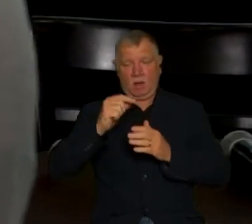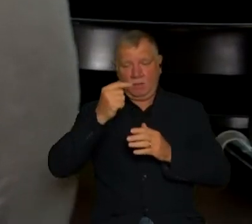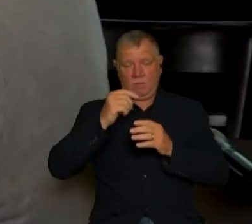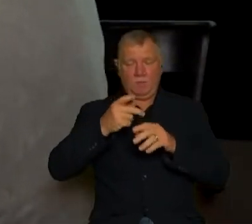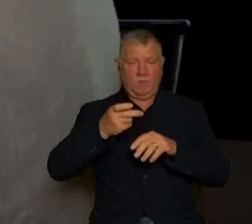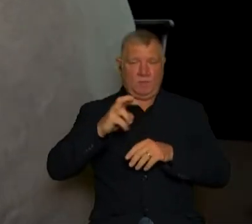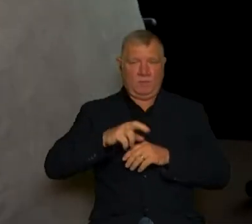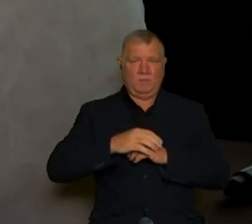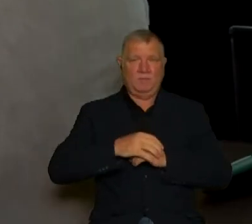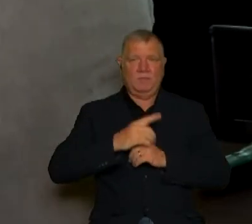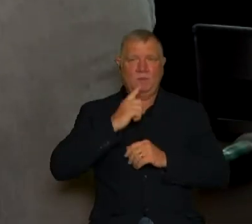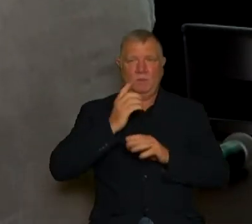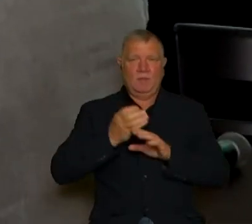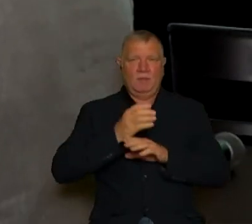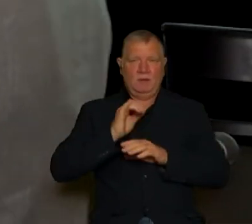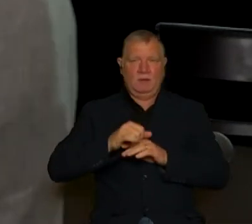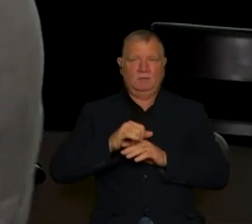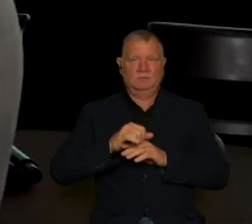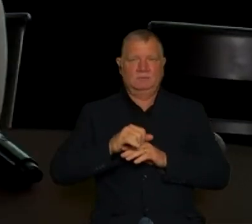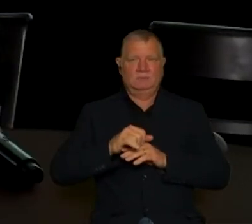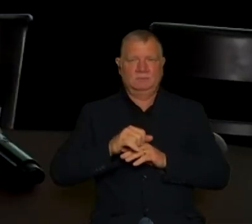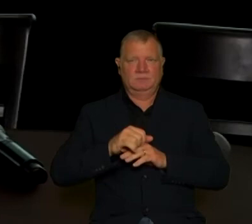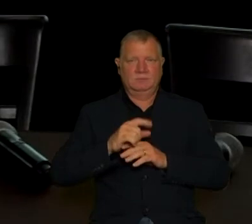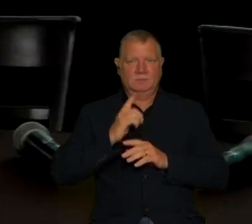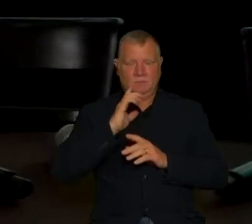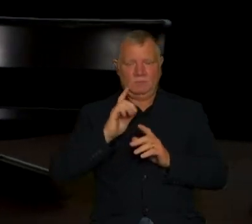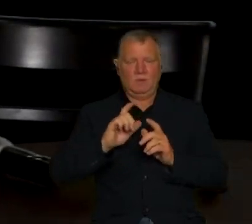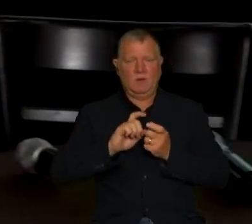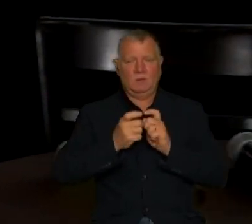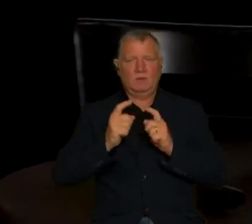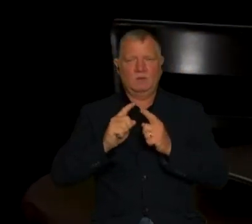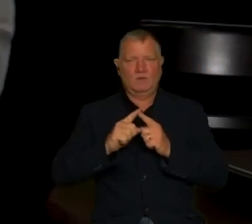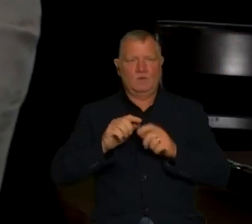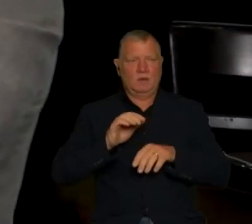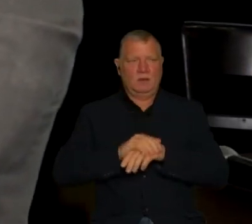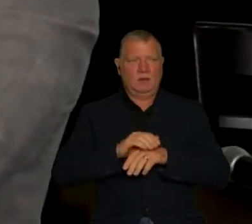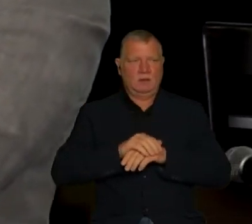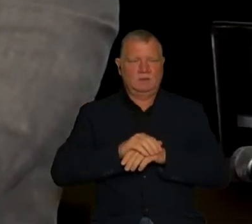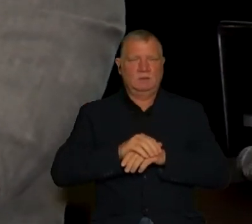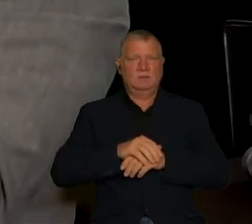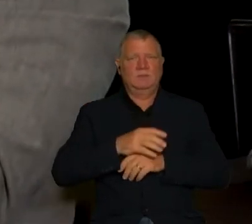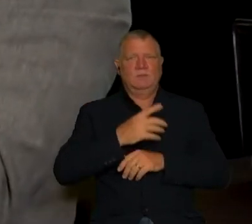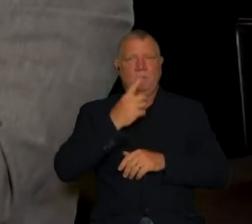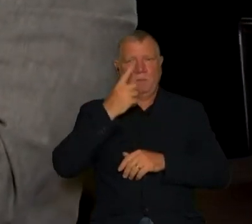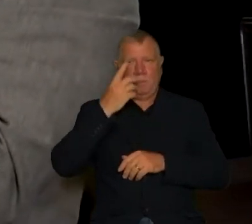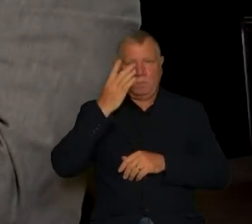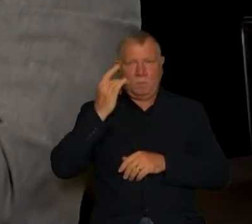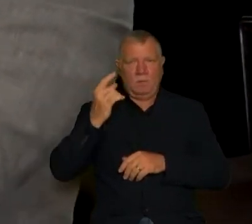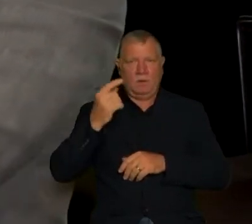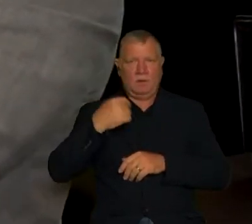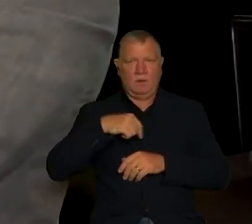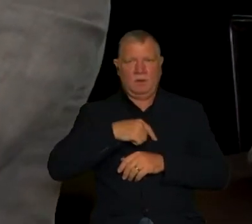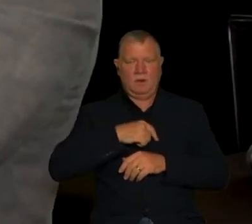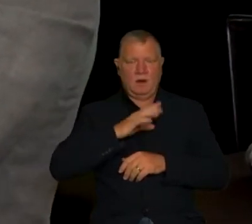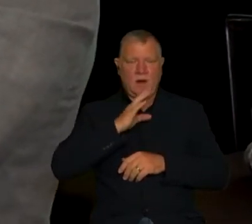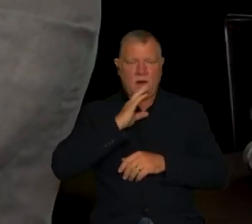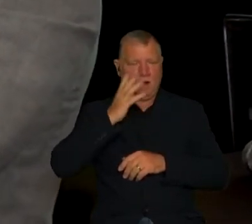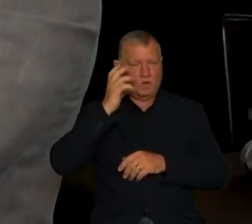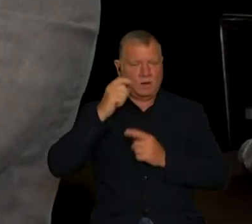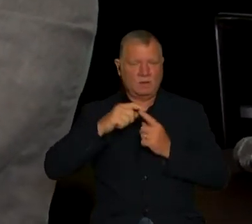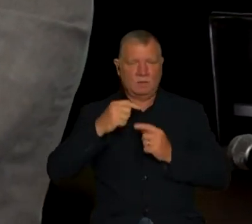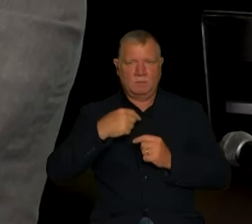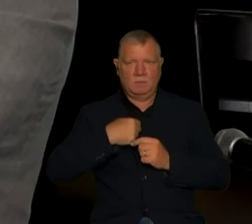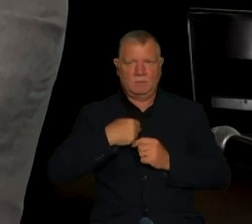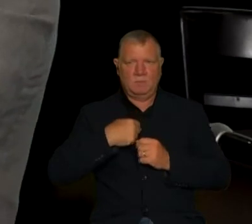to transform the rest of the government of Puerto Rico. And with that preamble, I'm going to now switch over to English, because